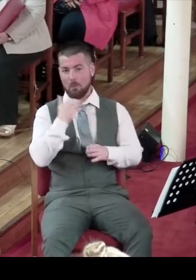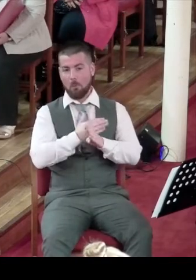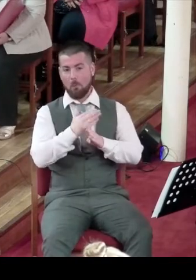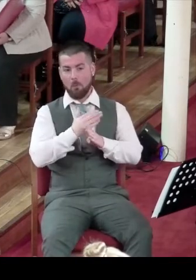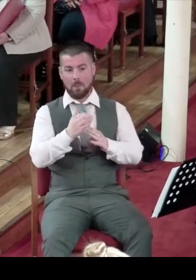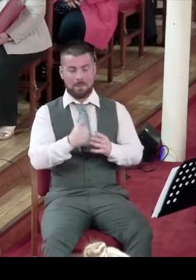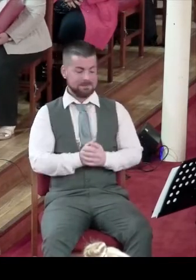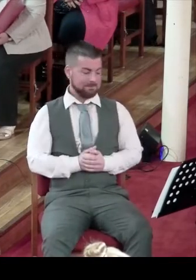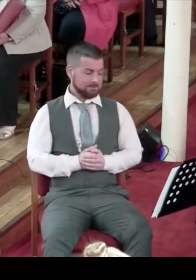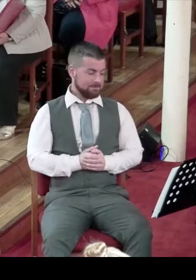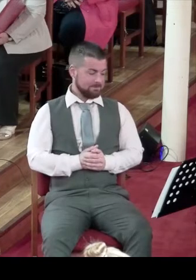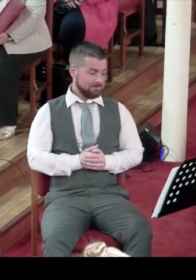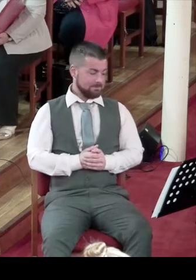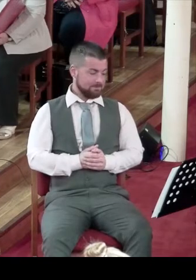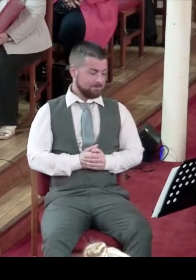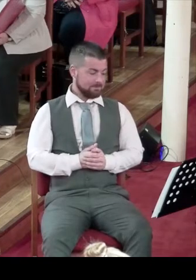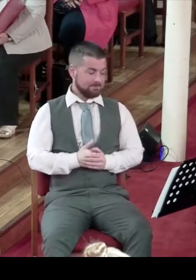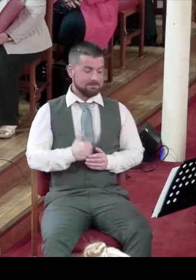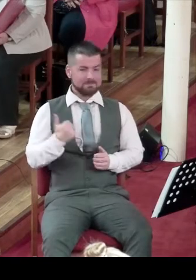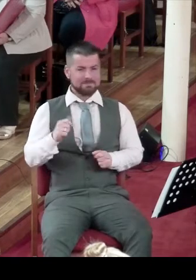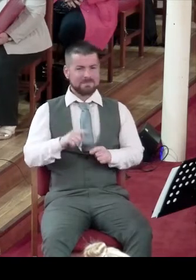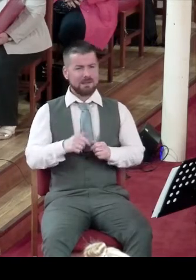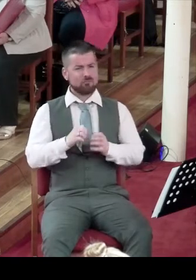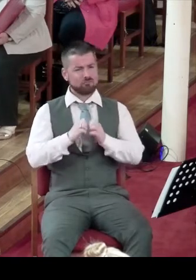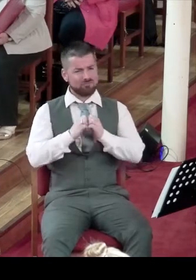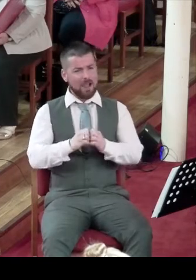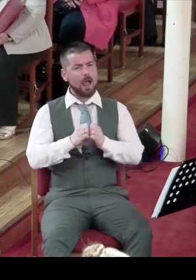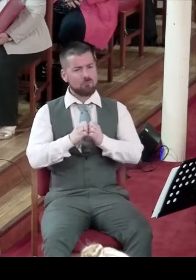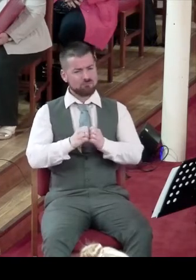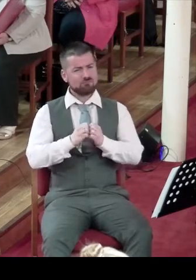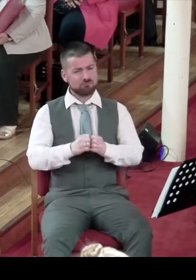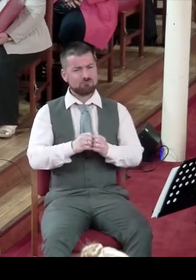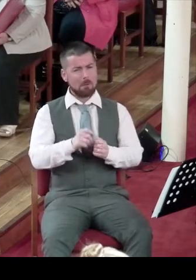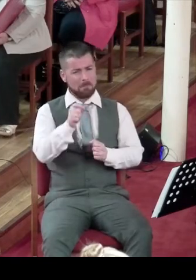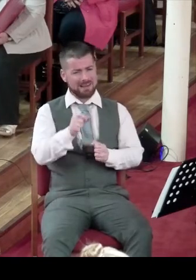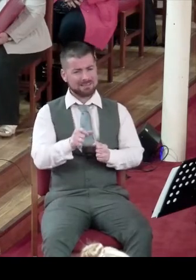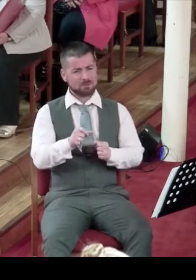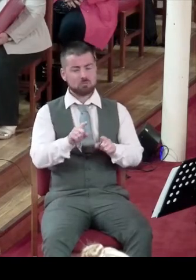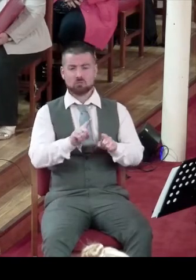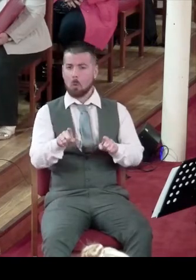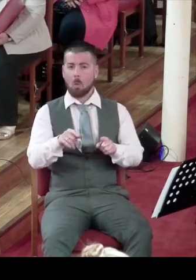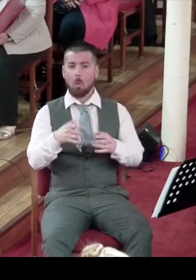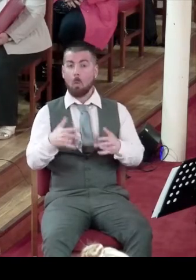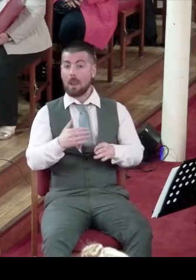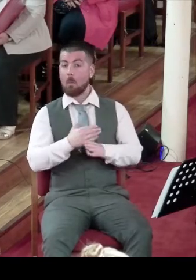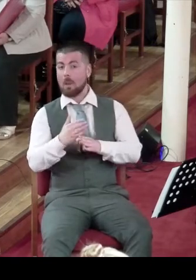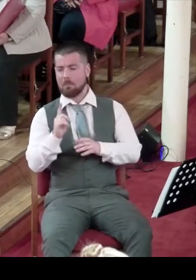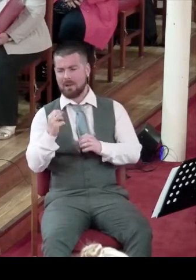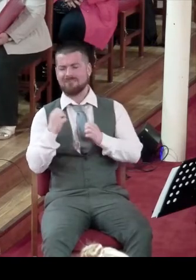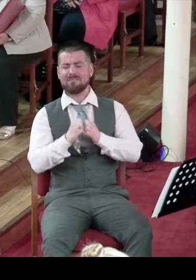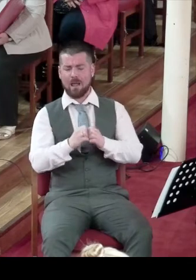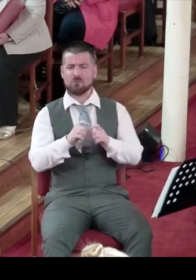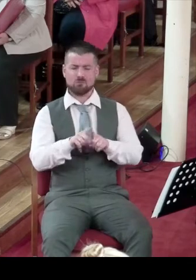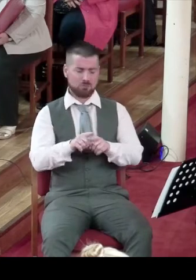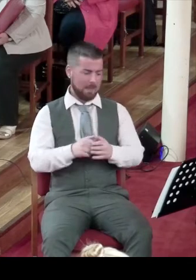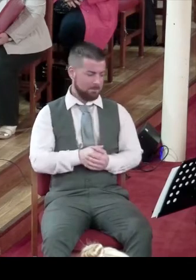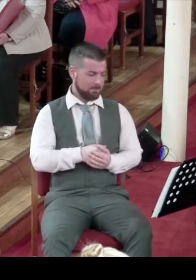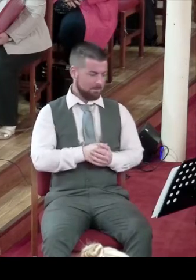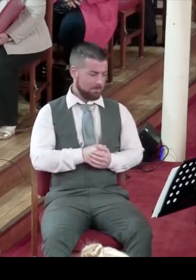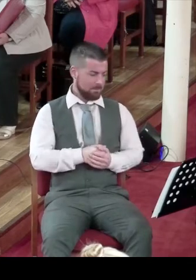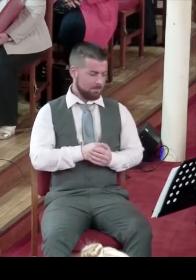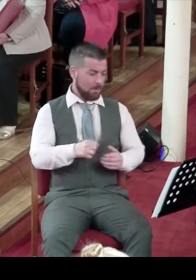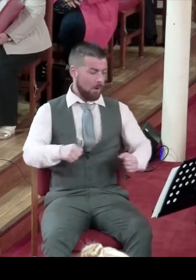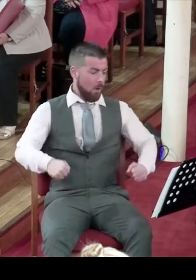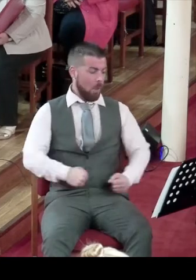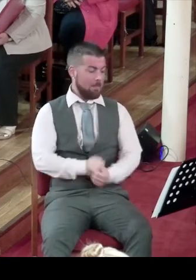You're also known as one of our most gracious and kind members, not just our eldest. And it's Almighty Father of